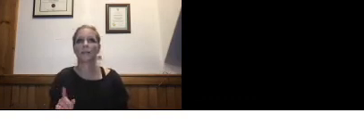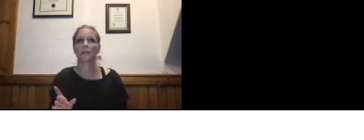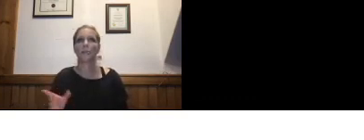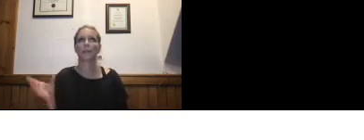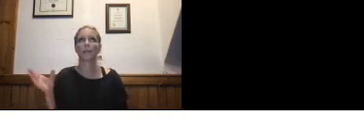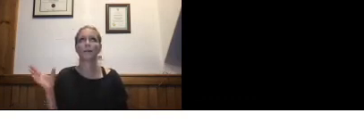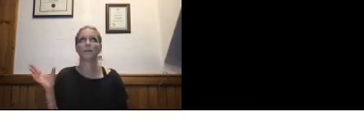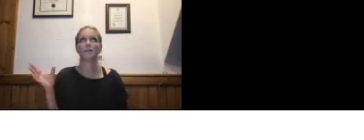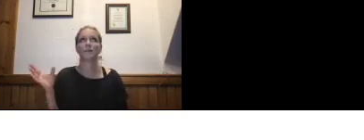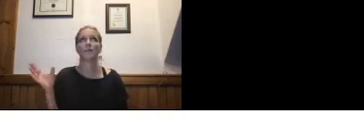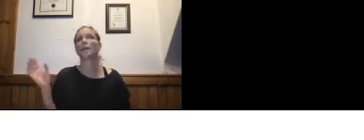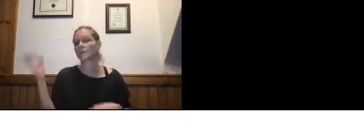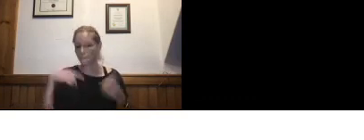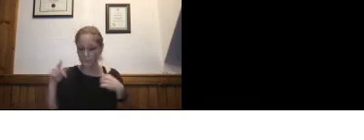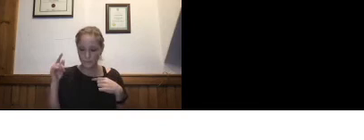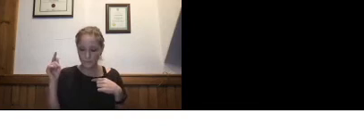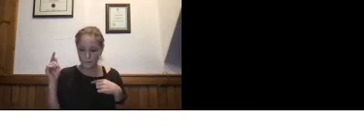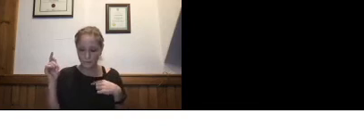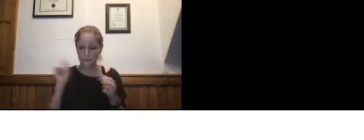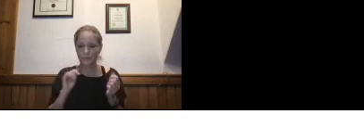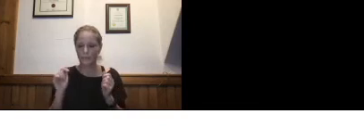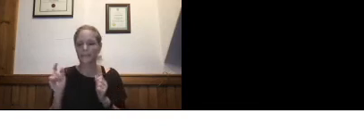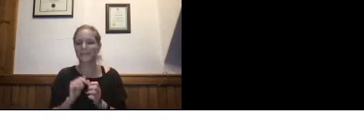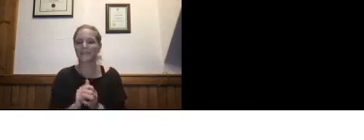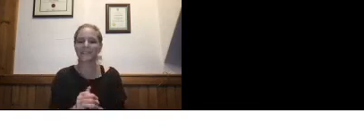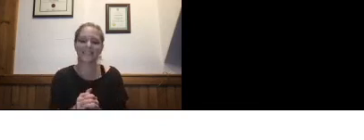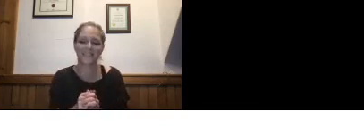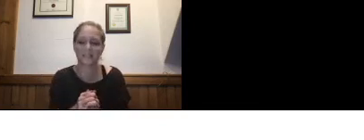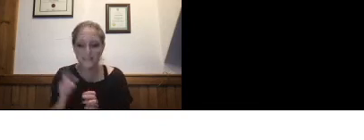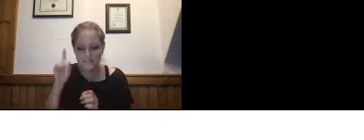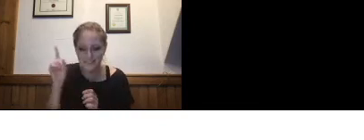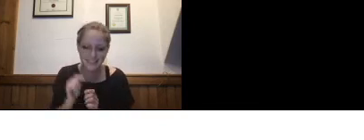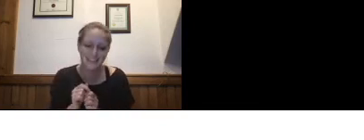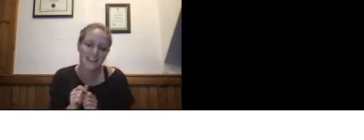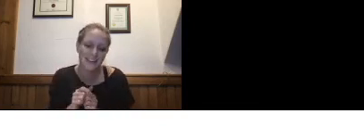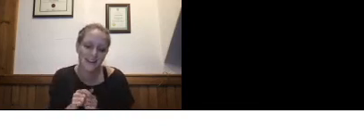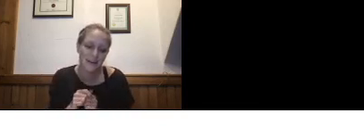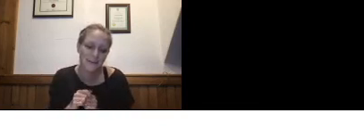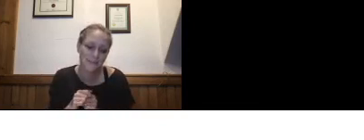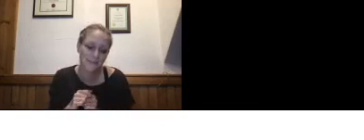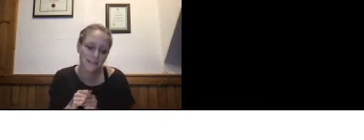is I didn't mention what they do for Enroll. That's what I wanted to say. I knew there was something else.